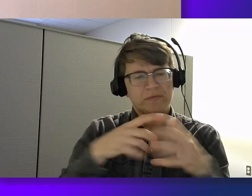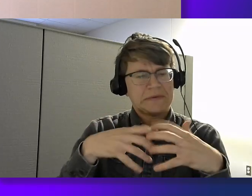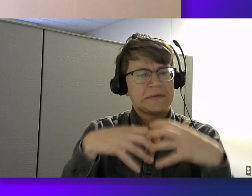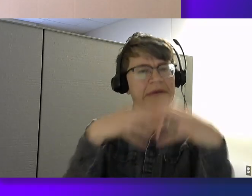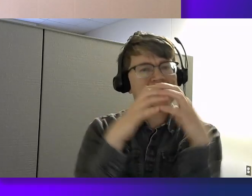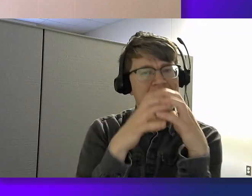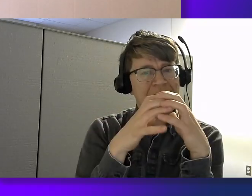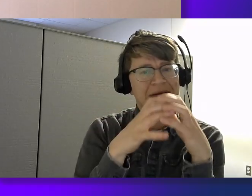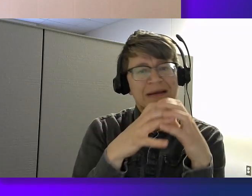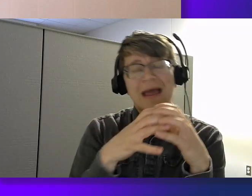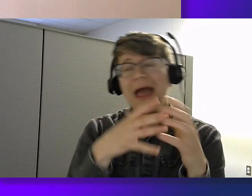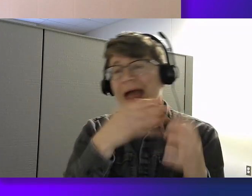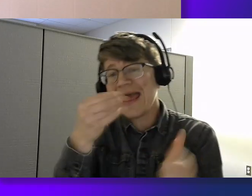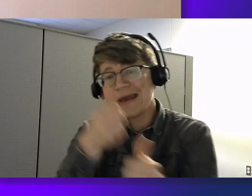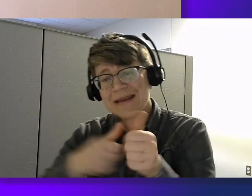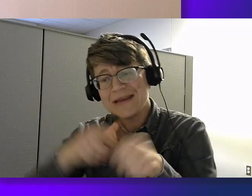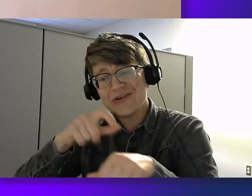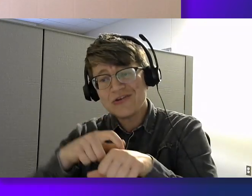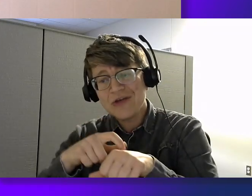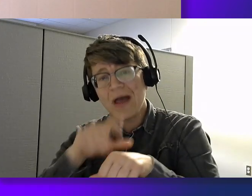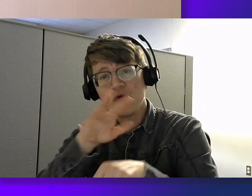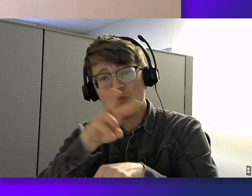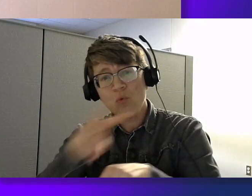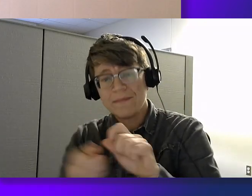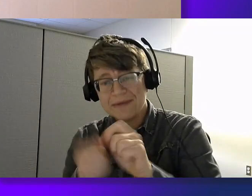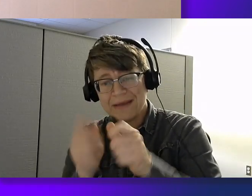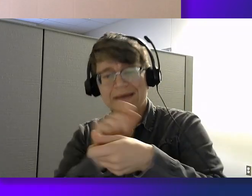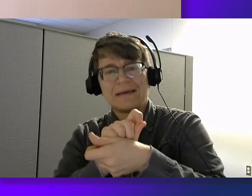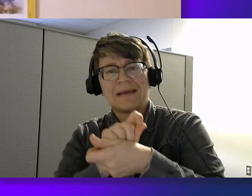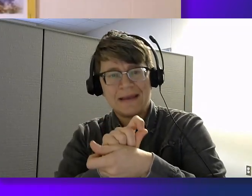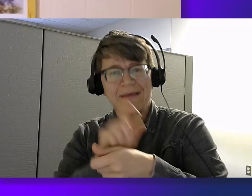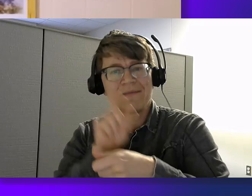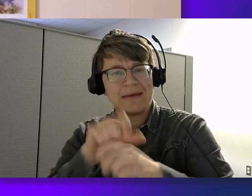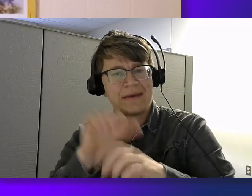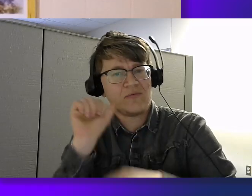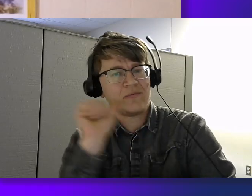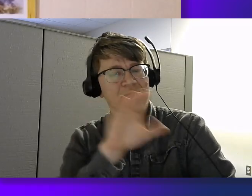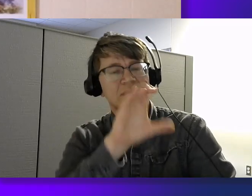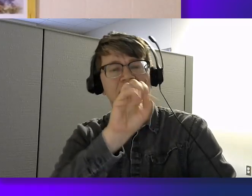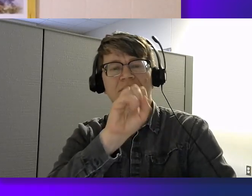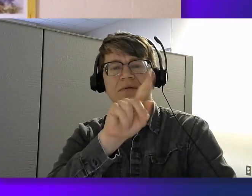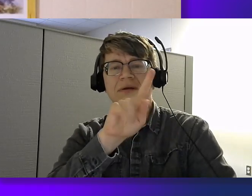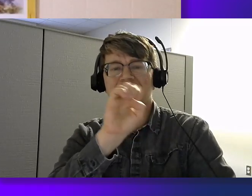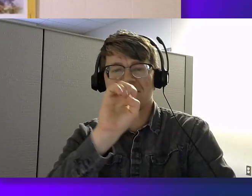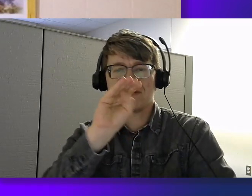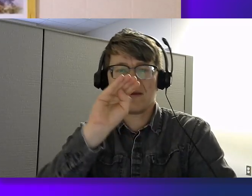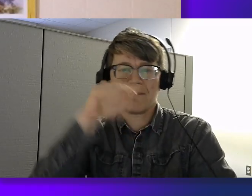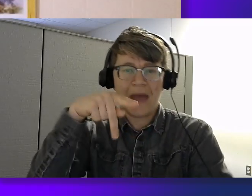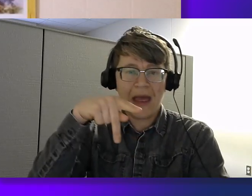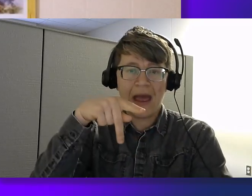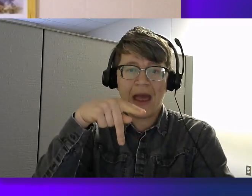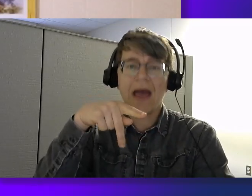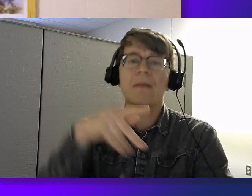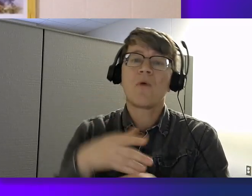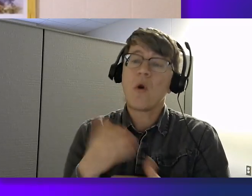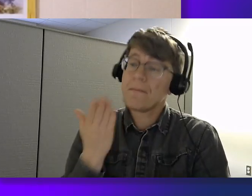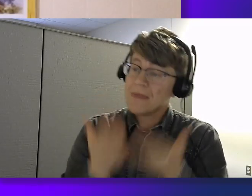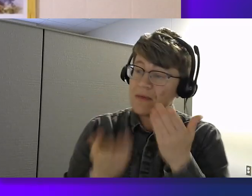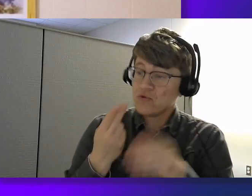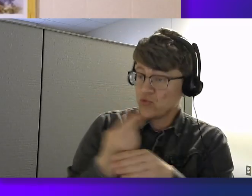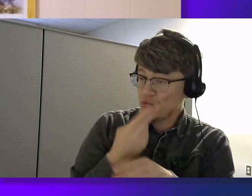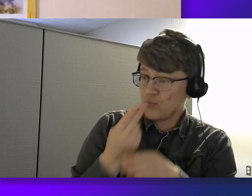each search engine so that they can tell your homepage from your About Us page. Unless you're using a platform that automatically updates your